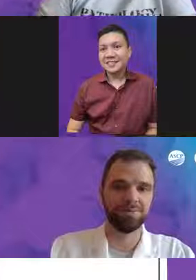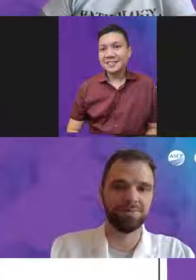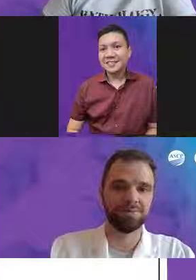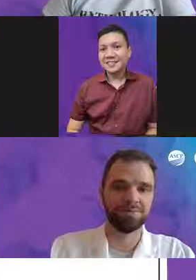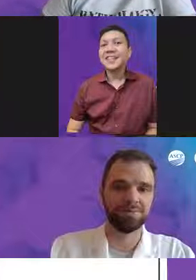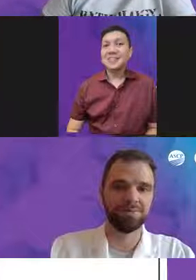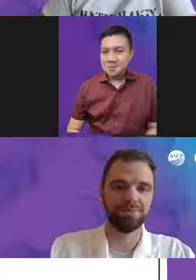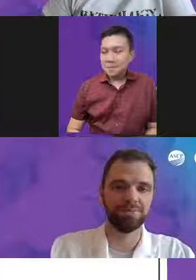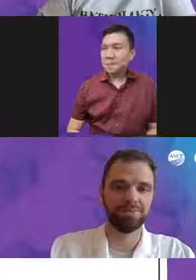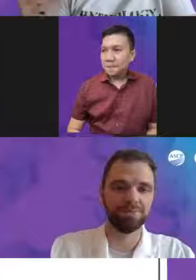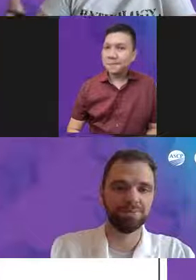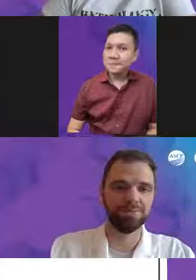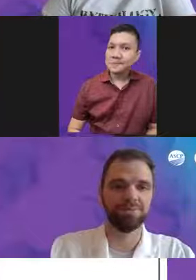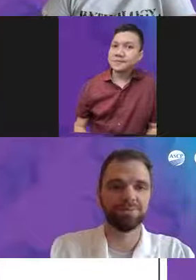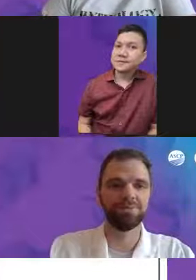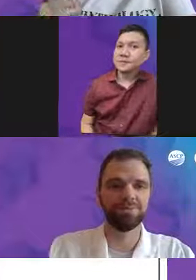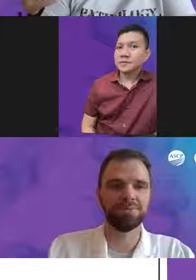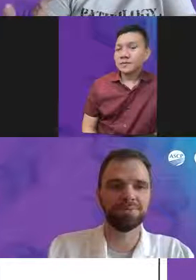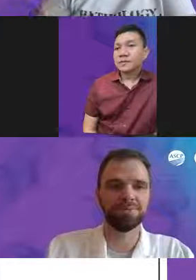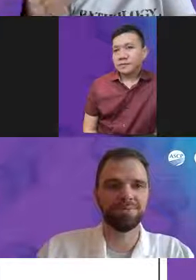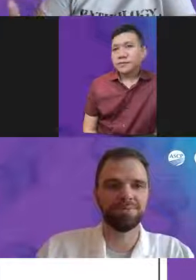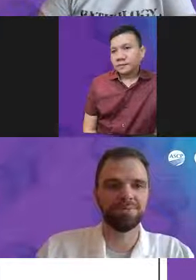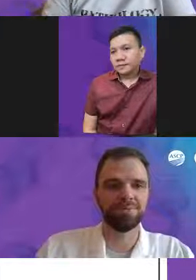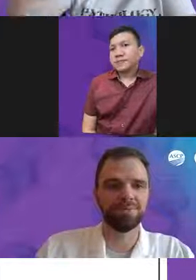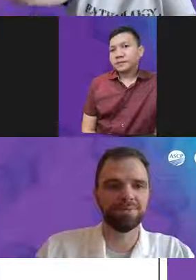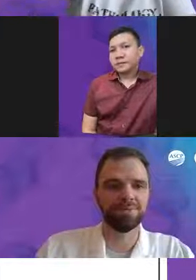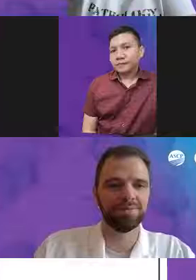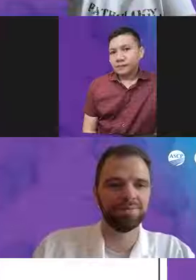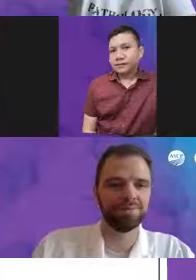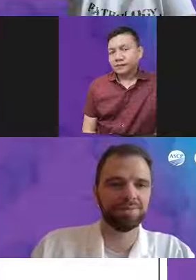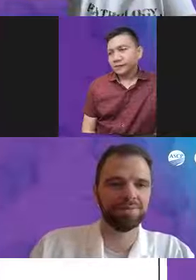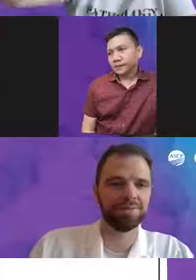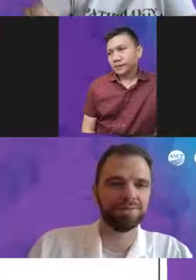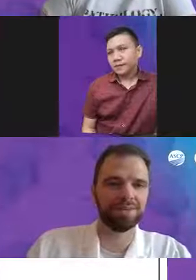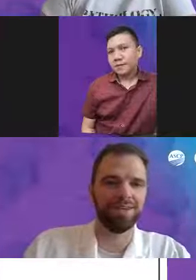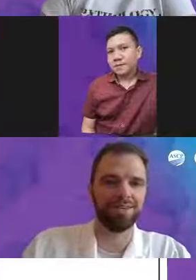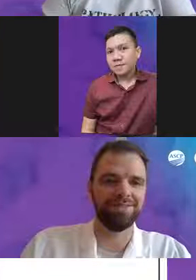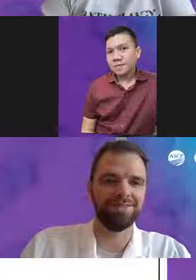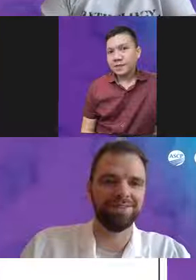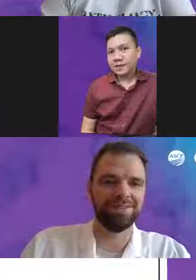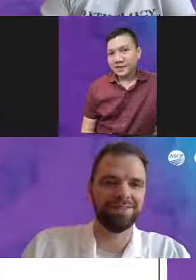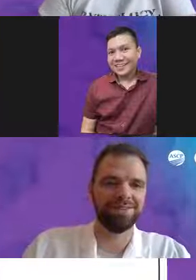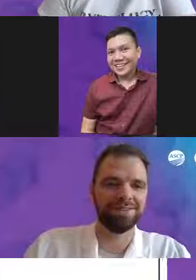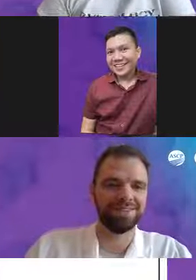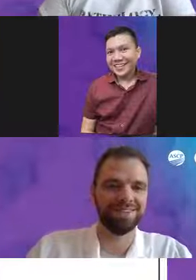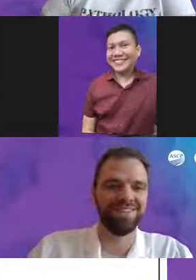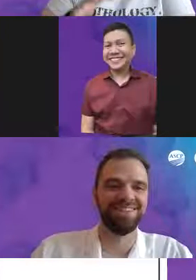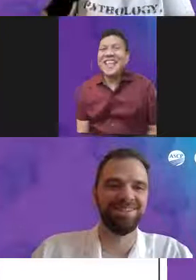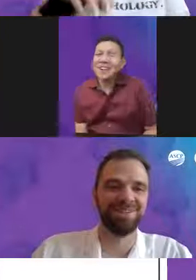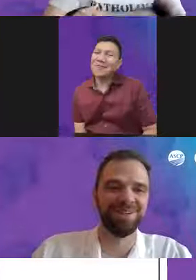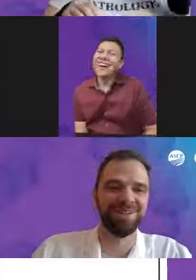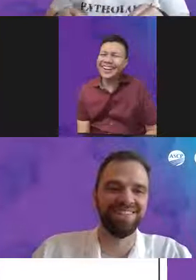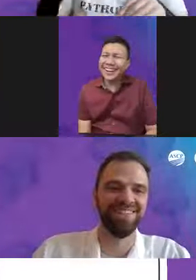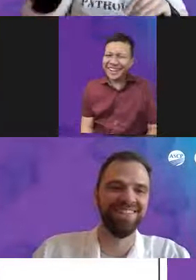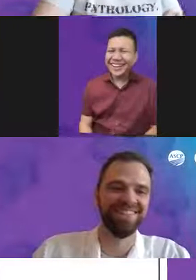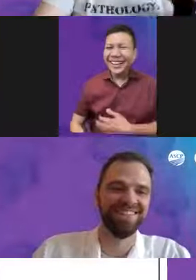and recycle it in order to remake more cells. So yeah, it's like a snack bar. It's almost